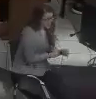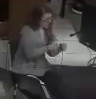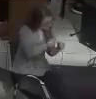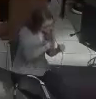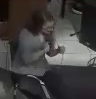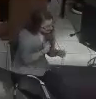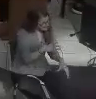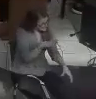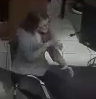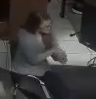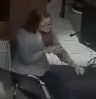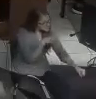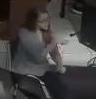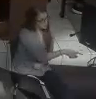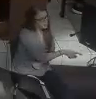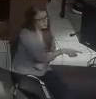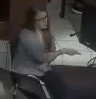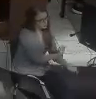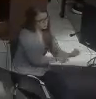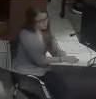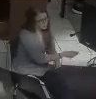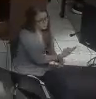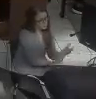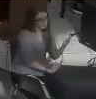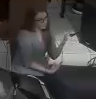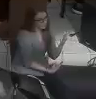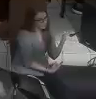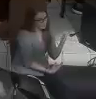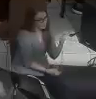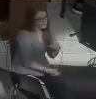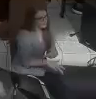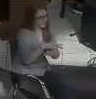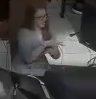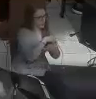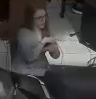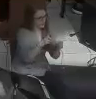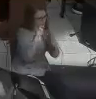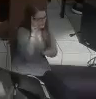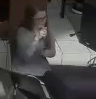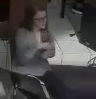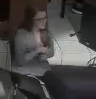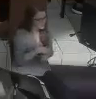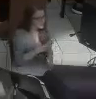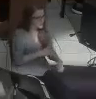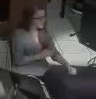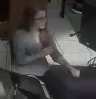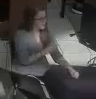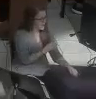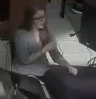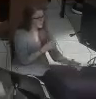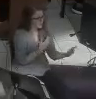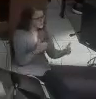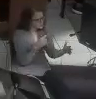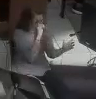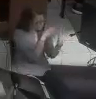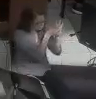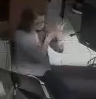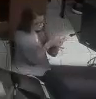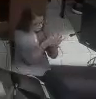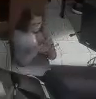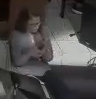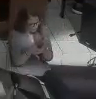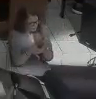am in you." What a powerful flow of thought. Jesus is